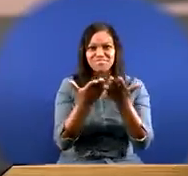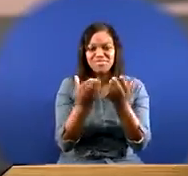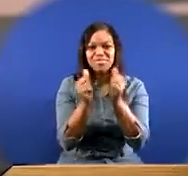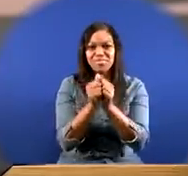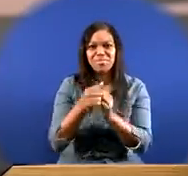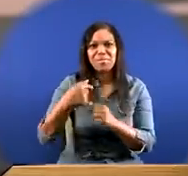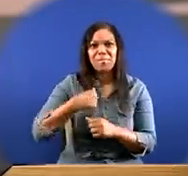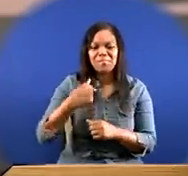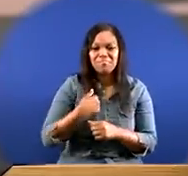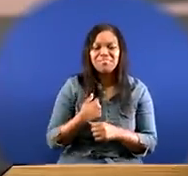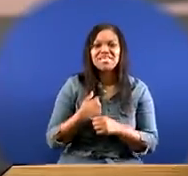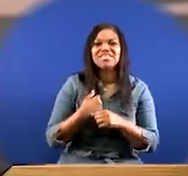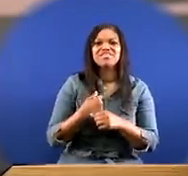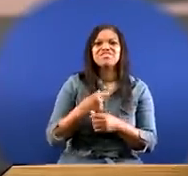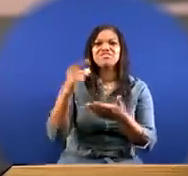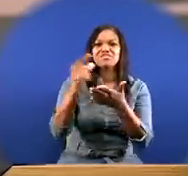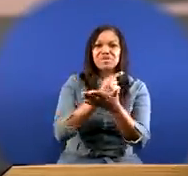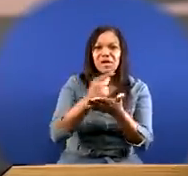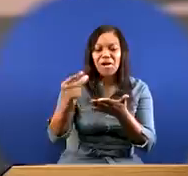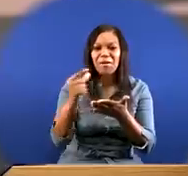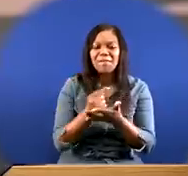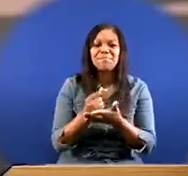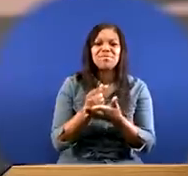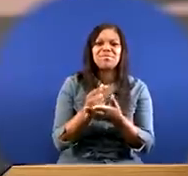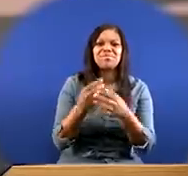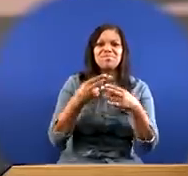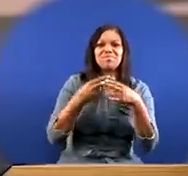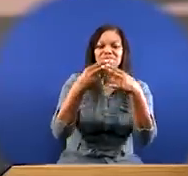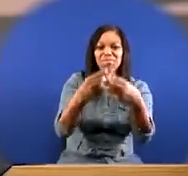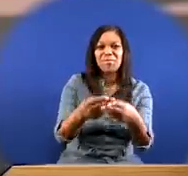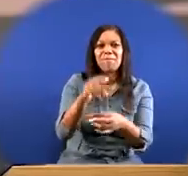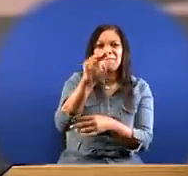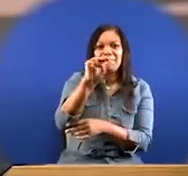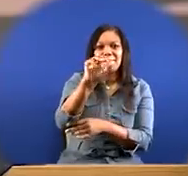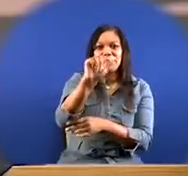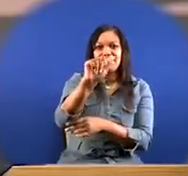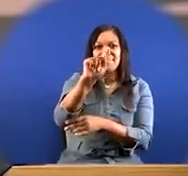to the Gospel of Matthew at chapter 27.